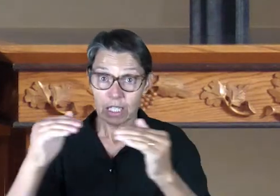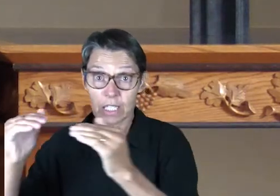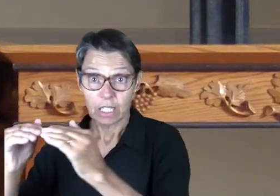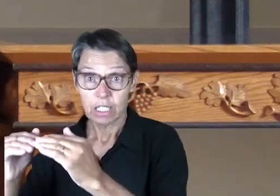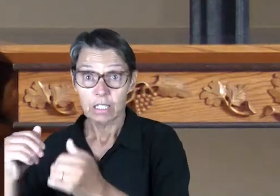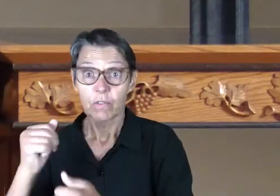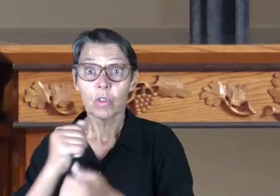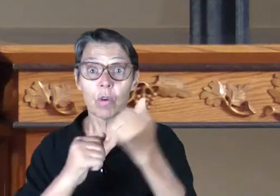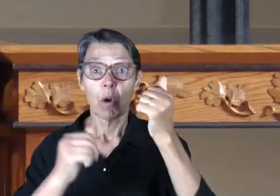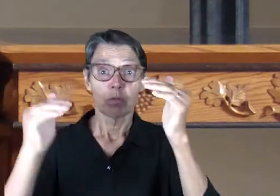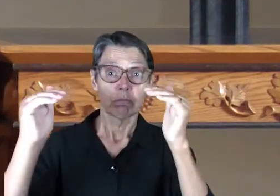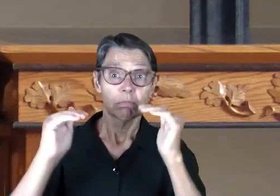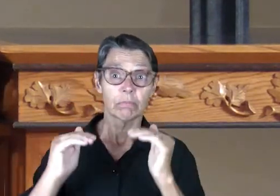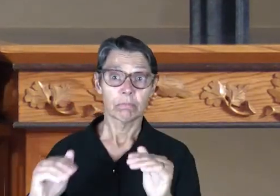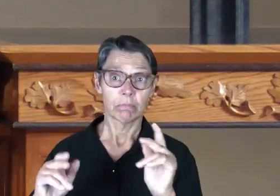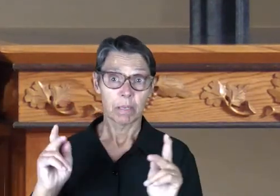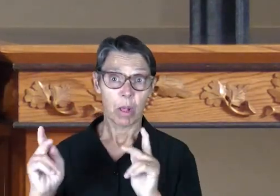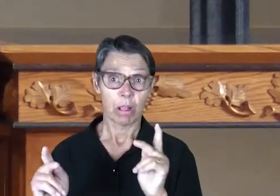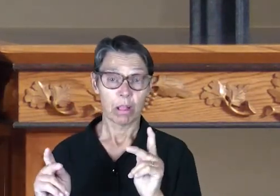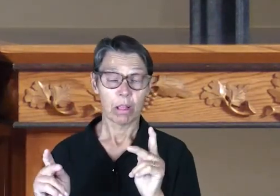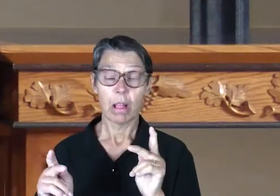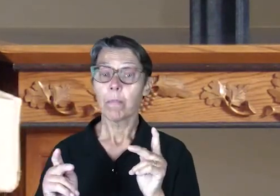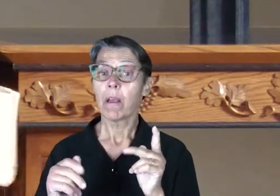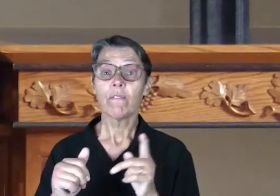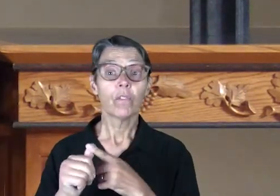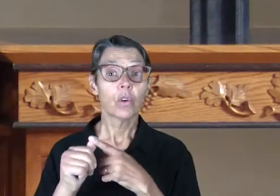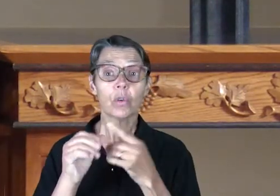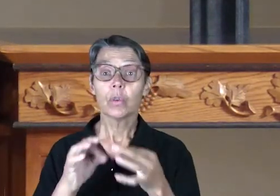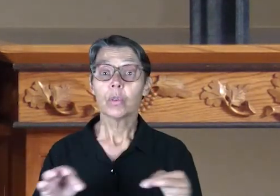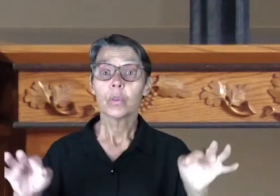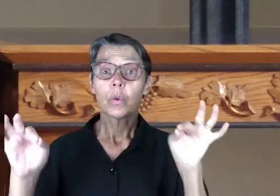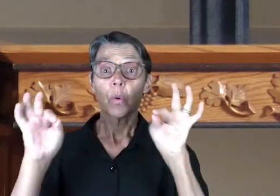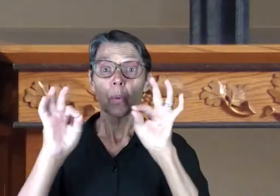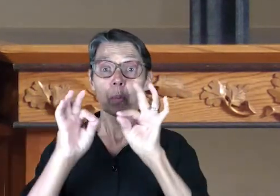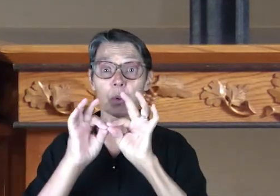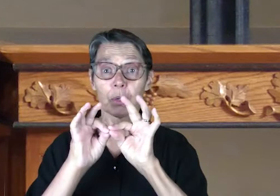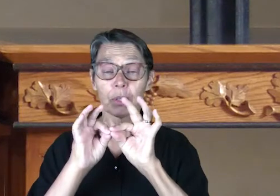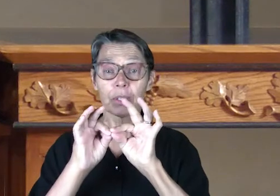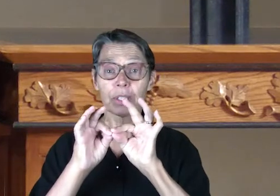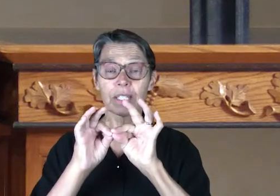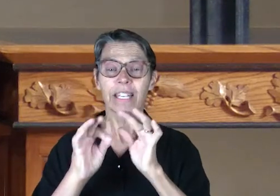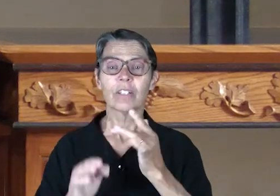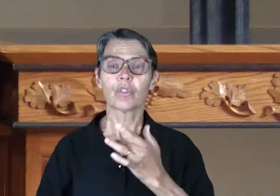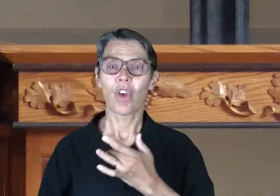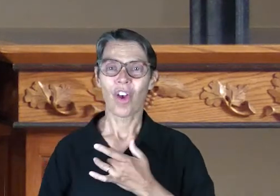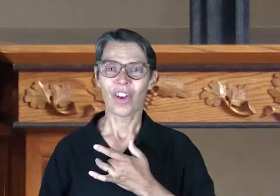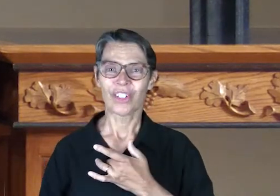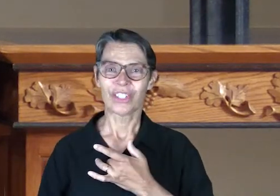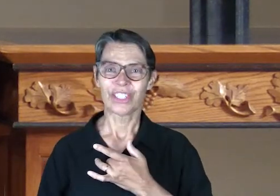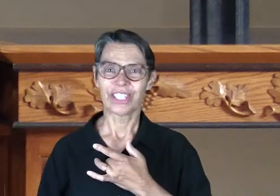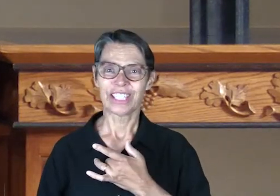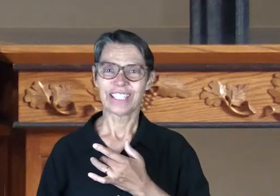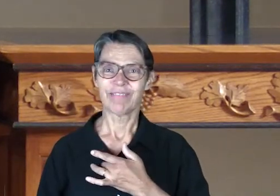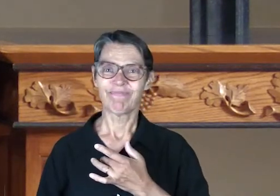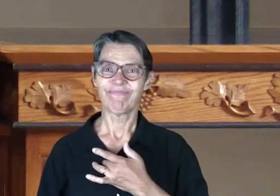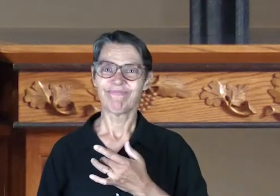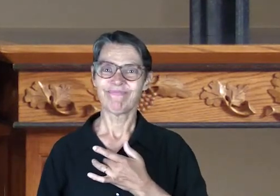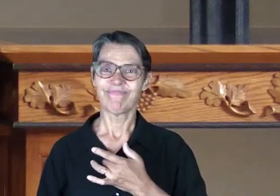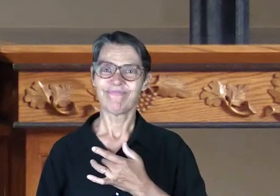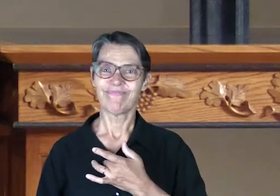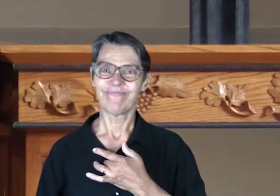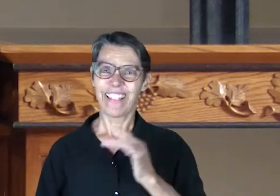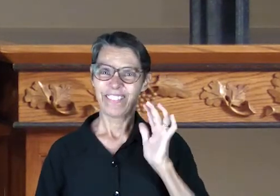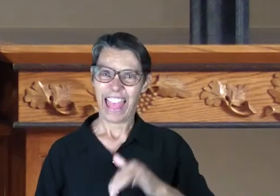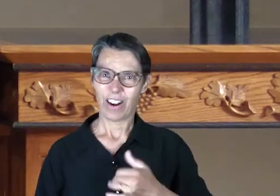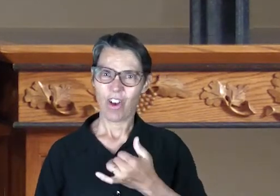us is the heart that goes into how we live